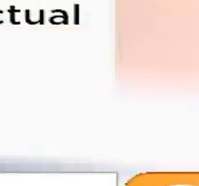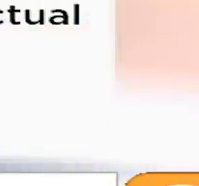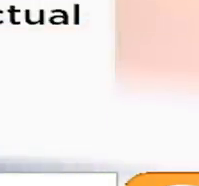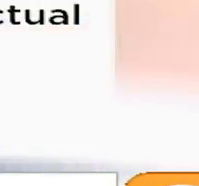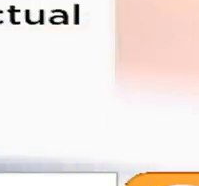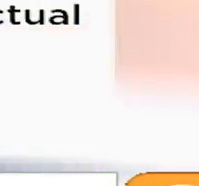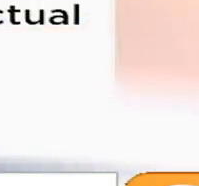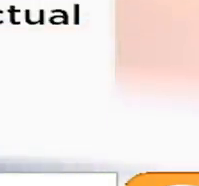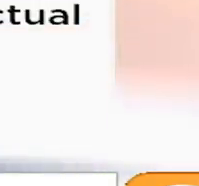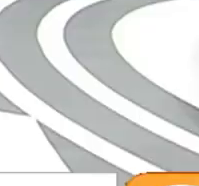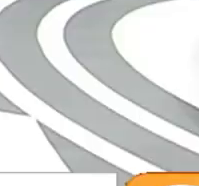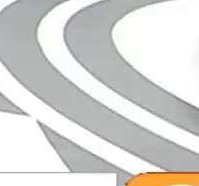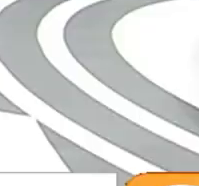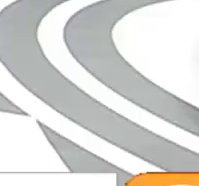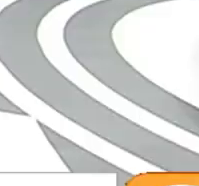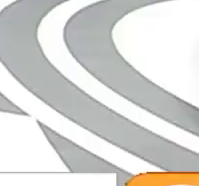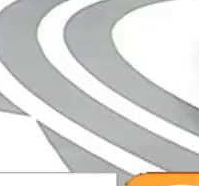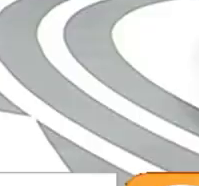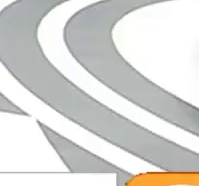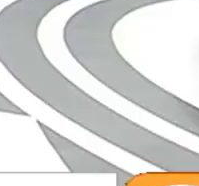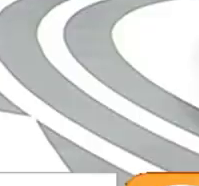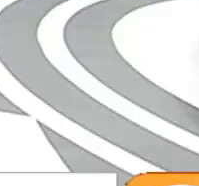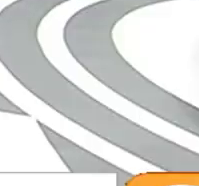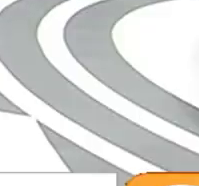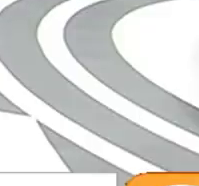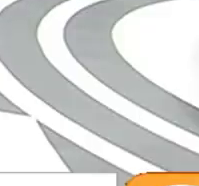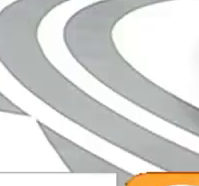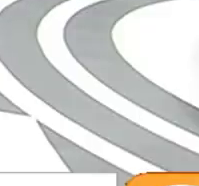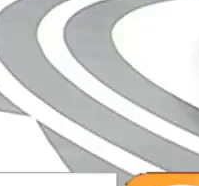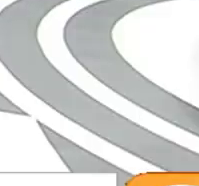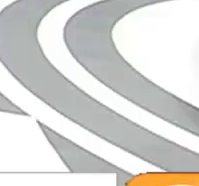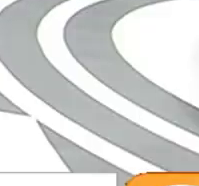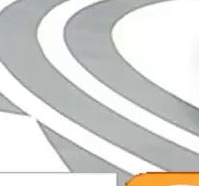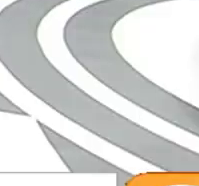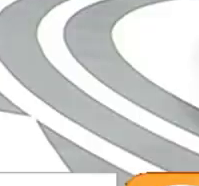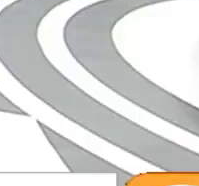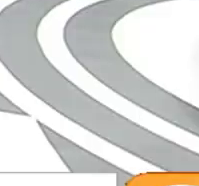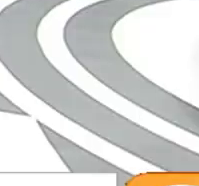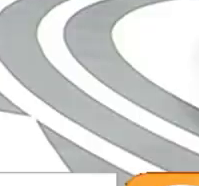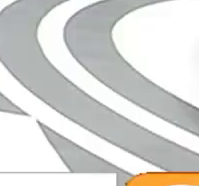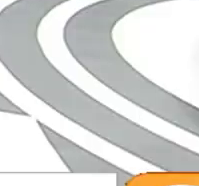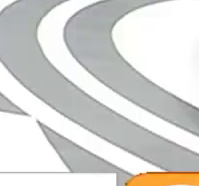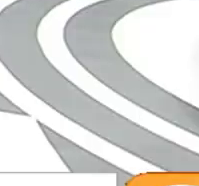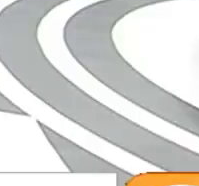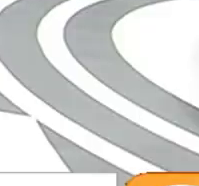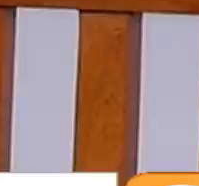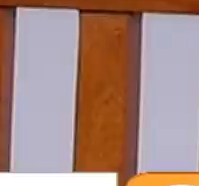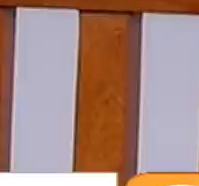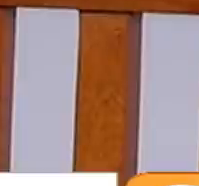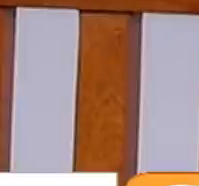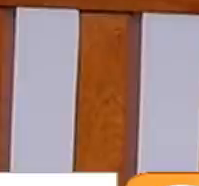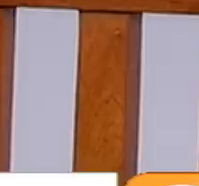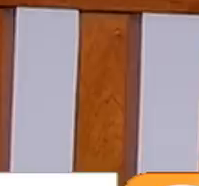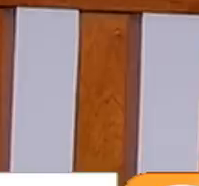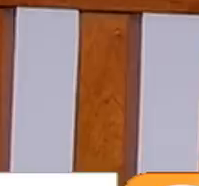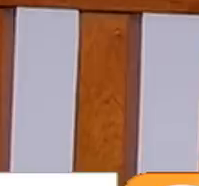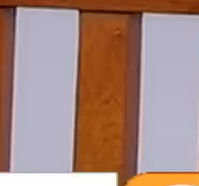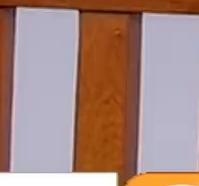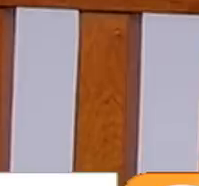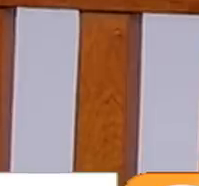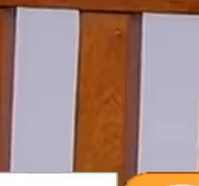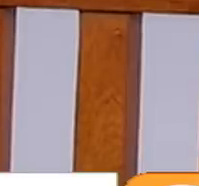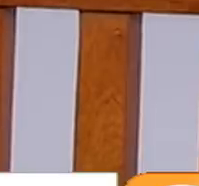is not saying which promises. You say promises based on when you are elected. There is no time Raila Odinga has woken